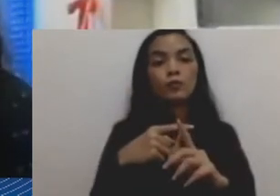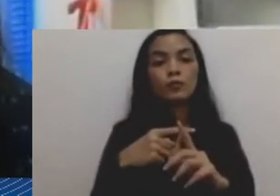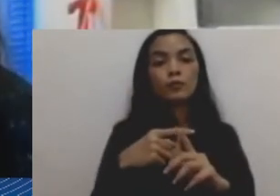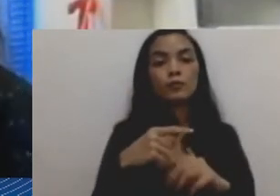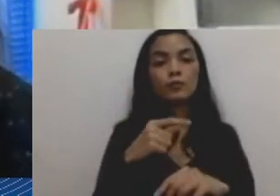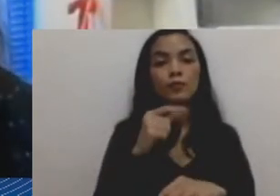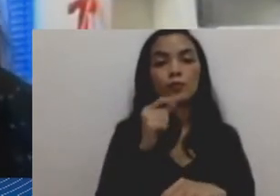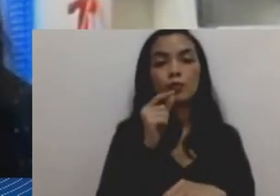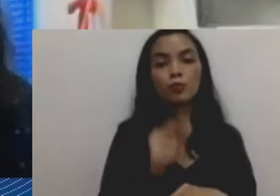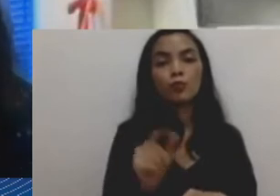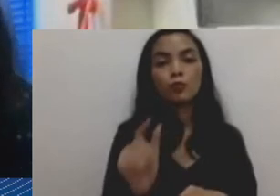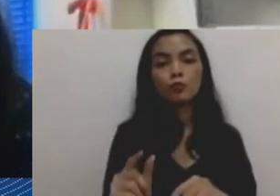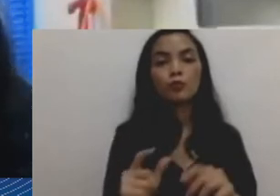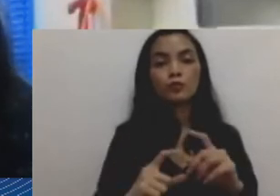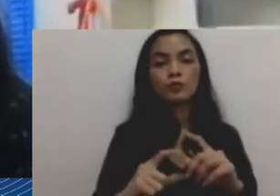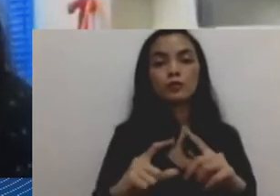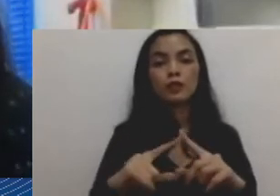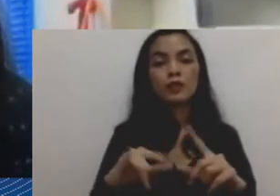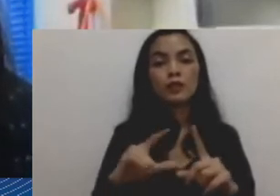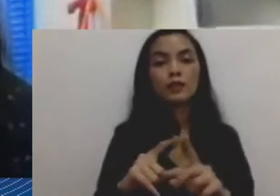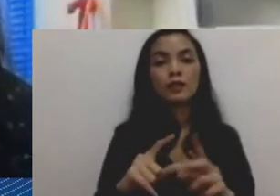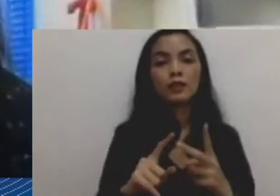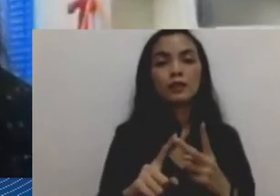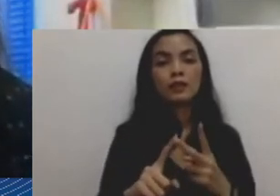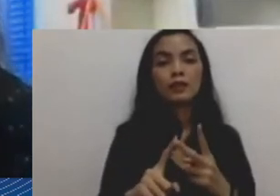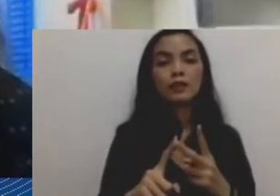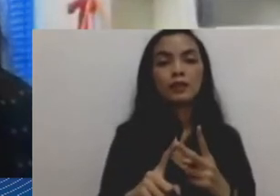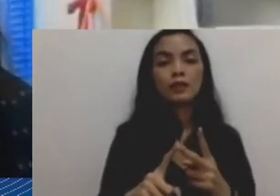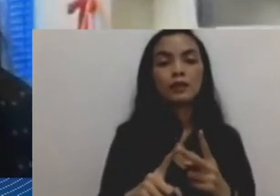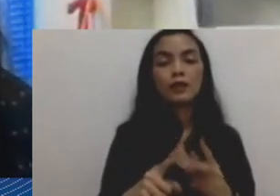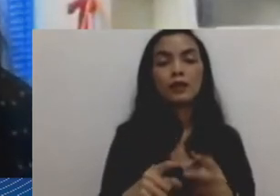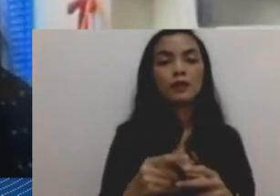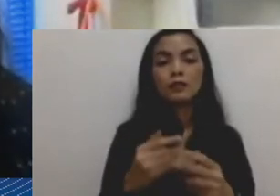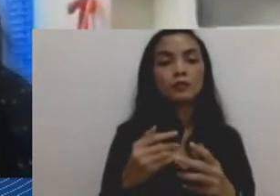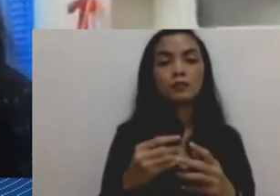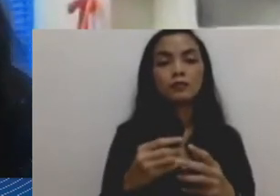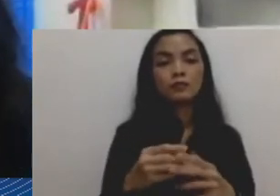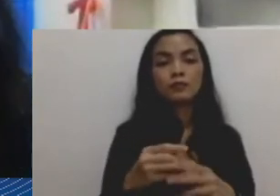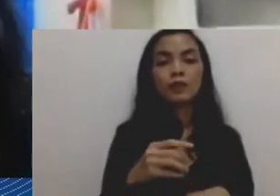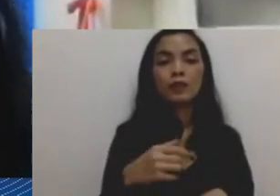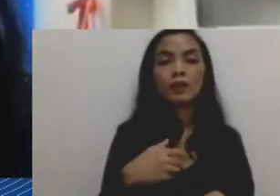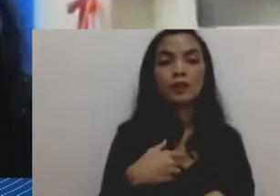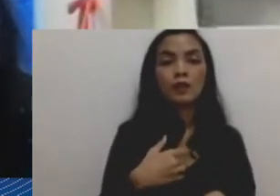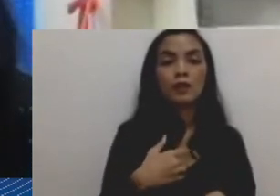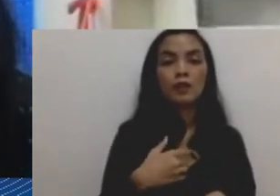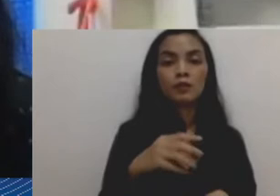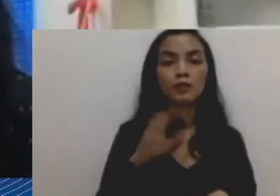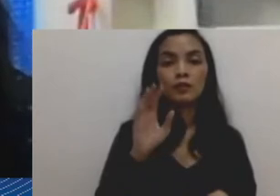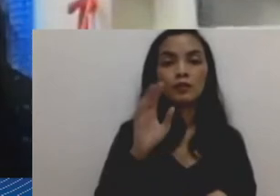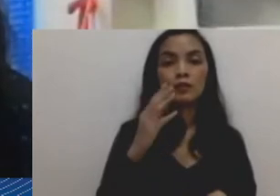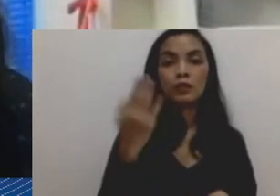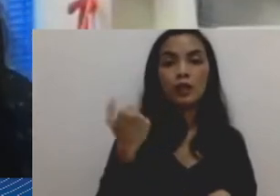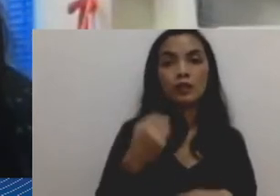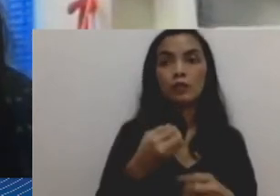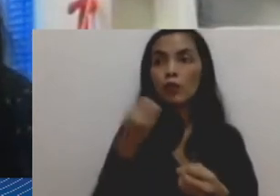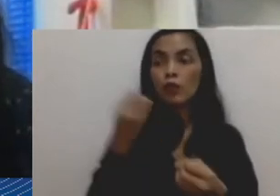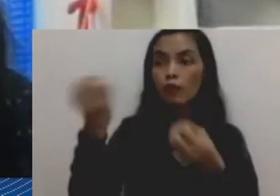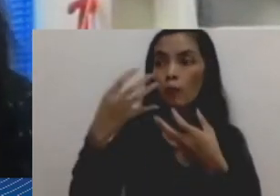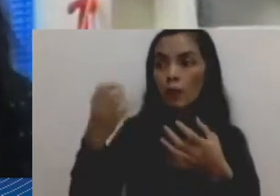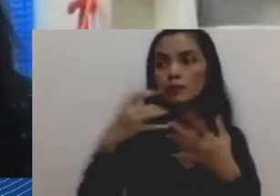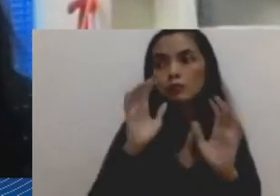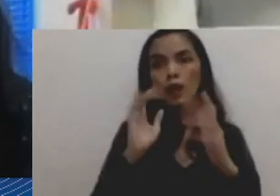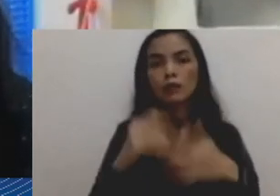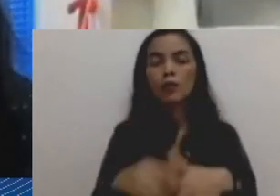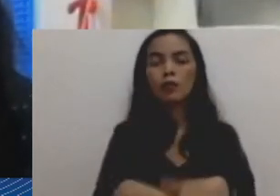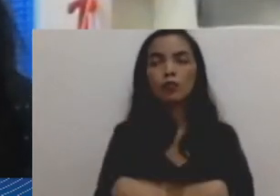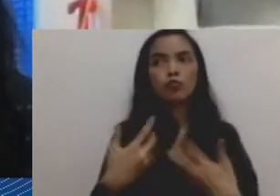Indonesia, but Professor Venetia and Dia, it's very hard to follow all of this great information that you